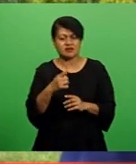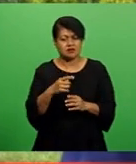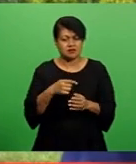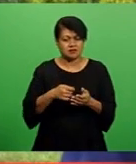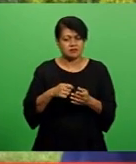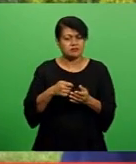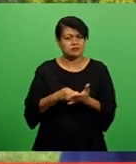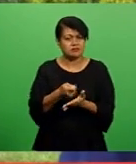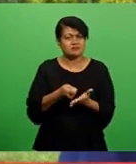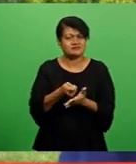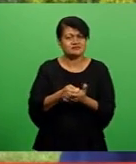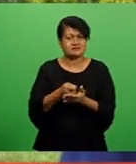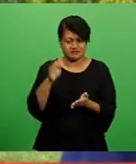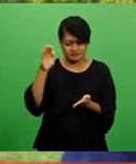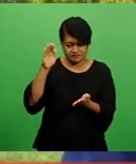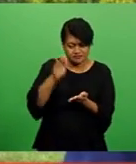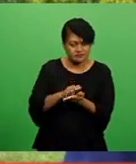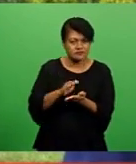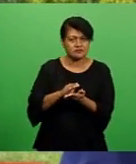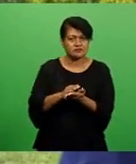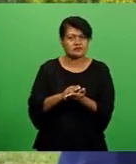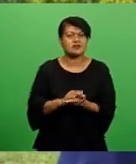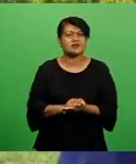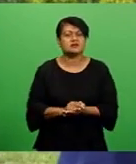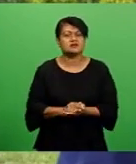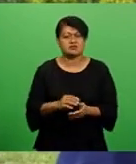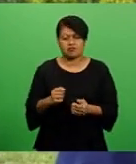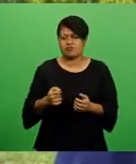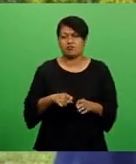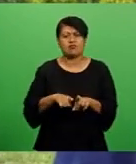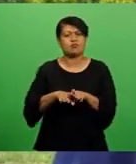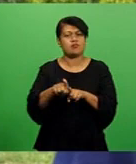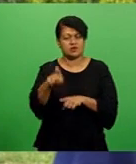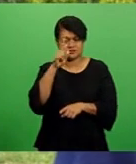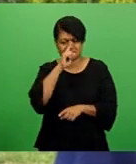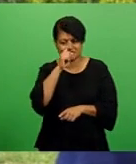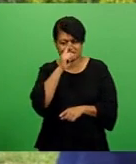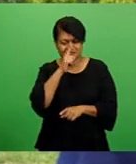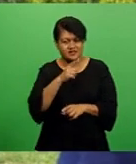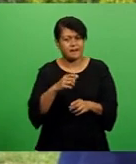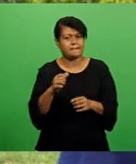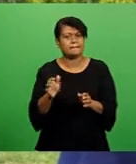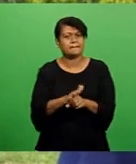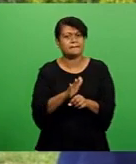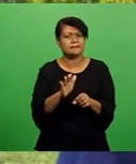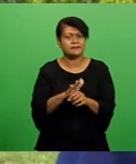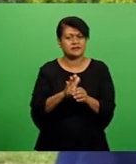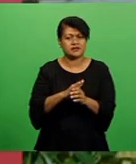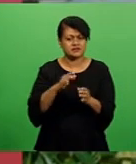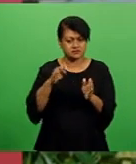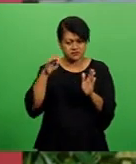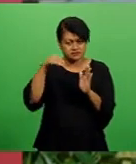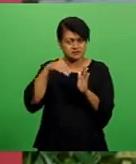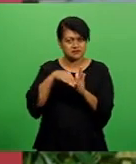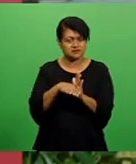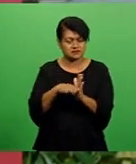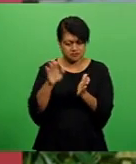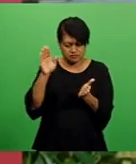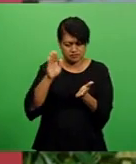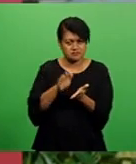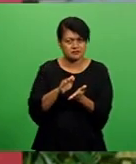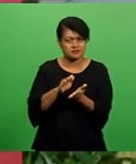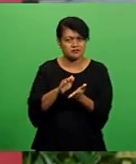and consumer confidence is at a low. Most people are making offers much lower than the valuation price. For the past 6